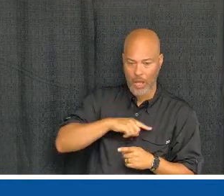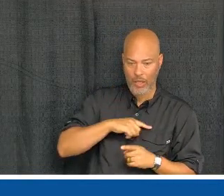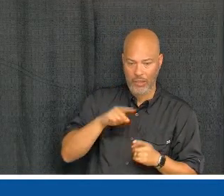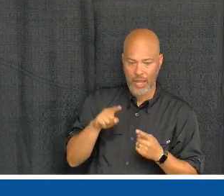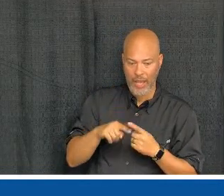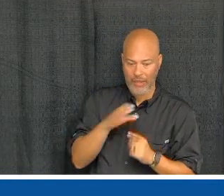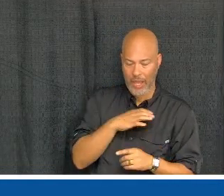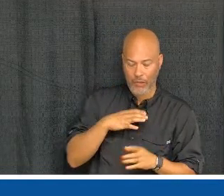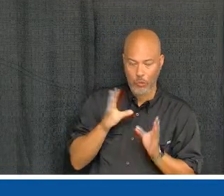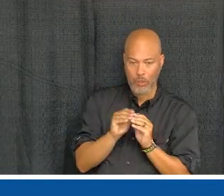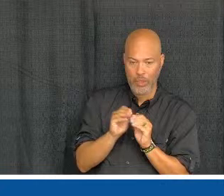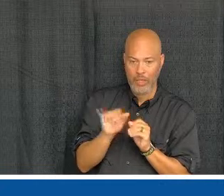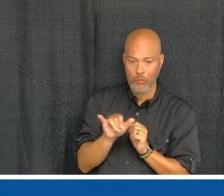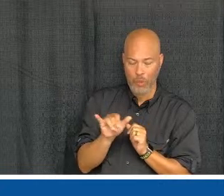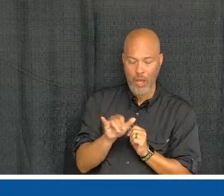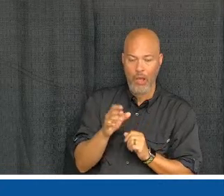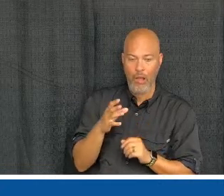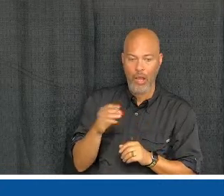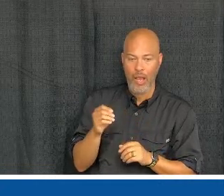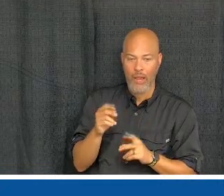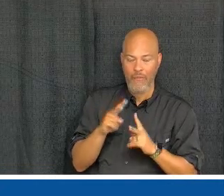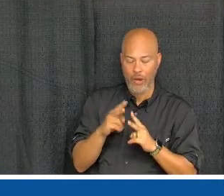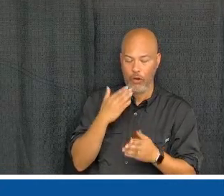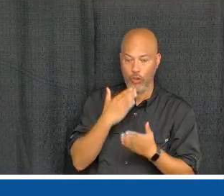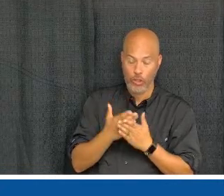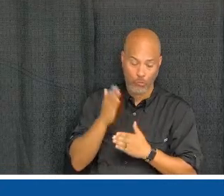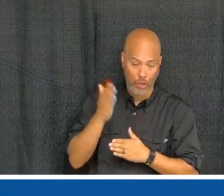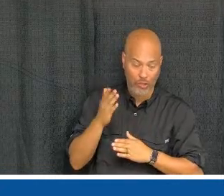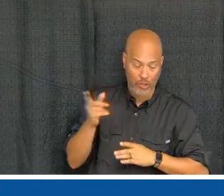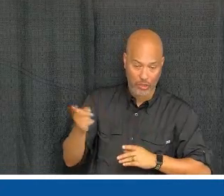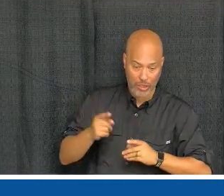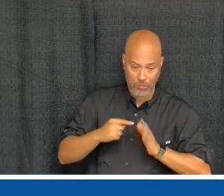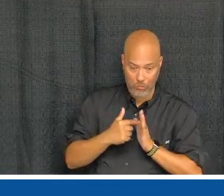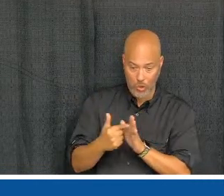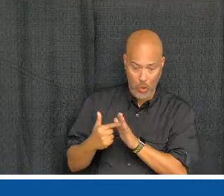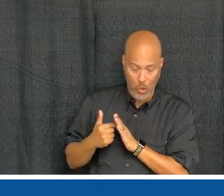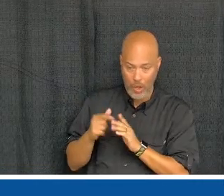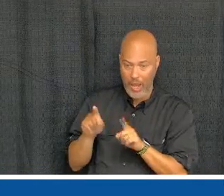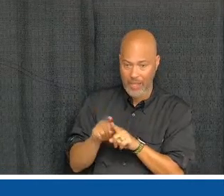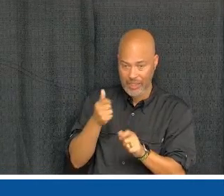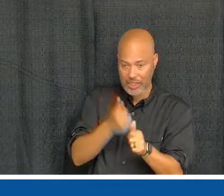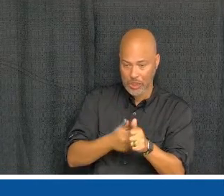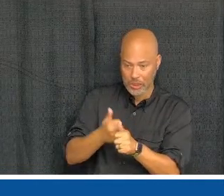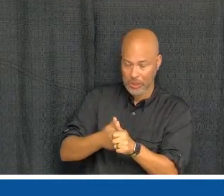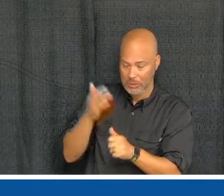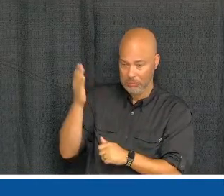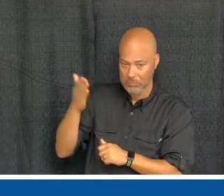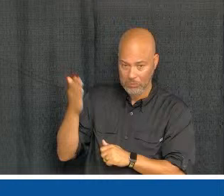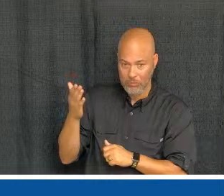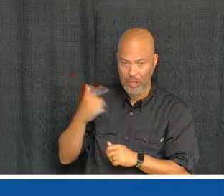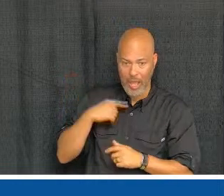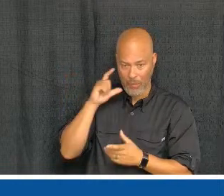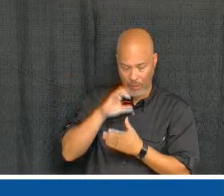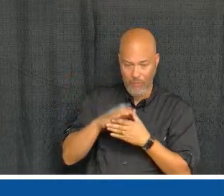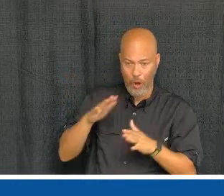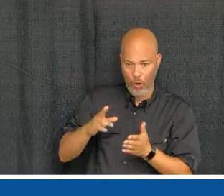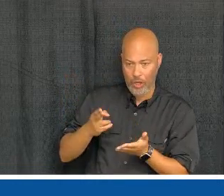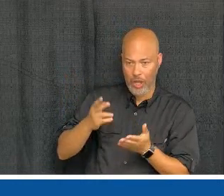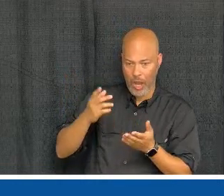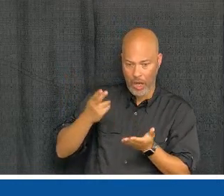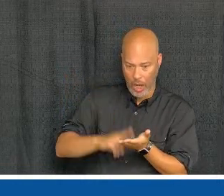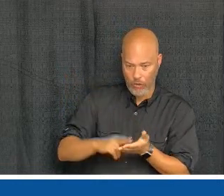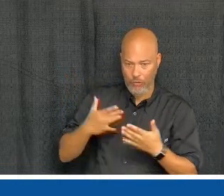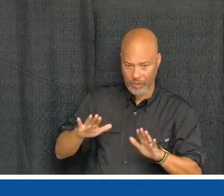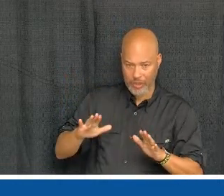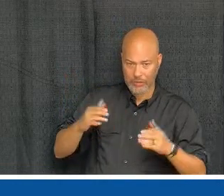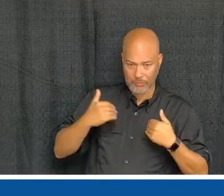the council meeting as well. It was a very good presentation they gave as each of them talked. I believe there's already a contract in place for them